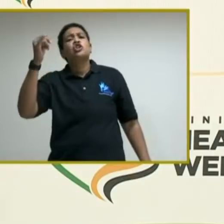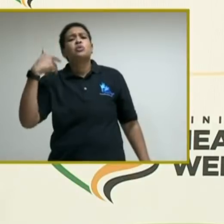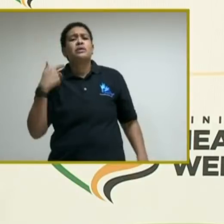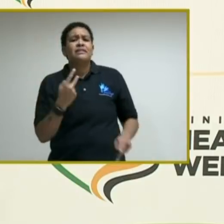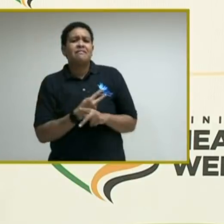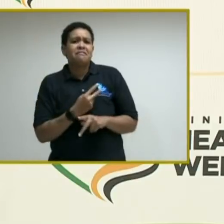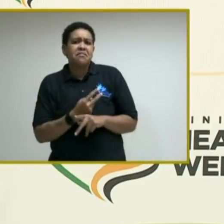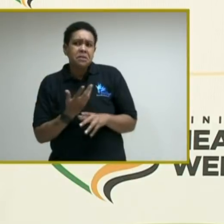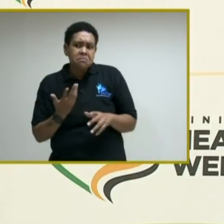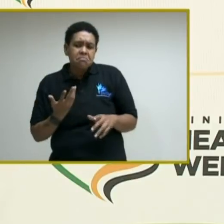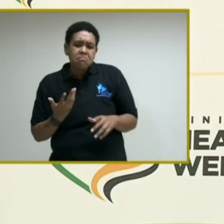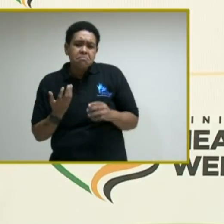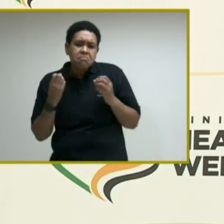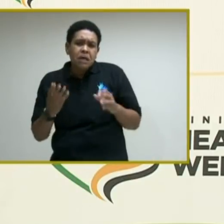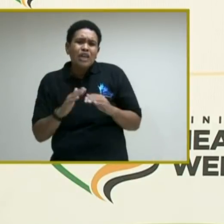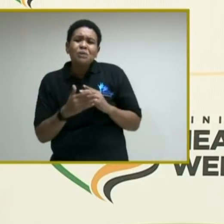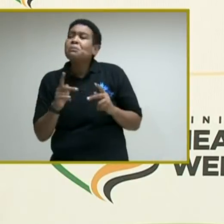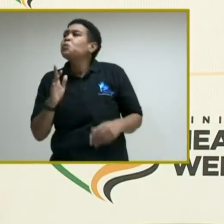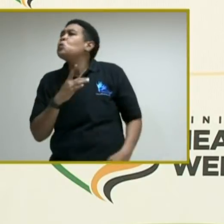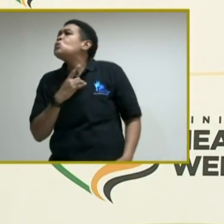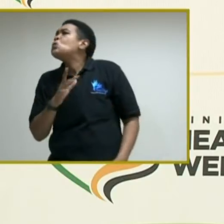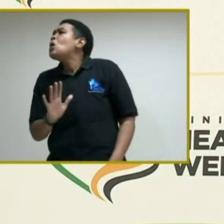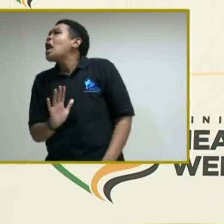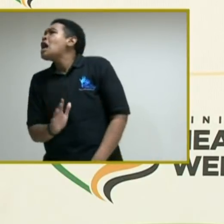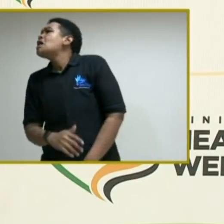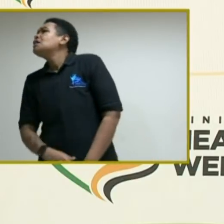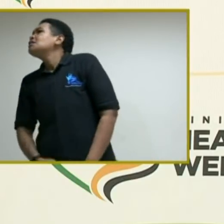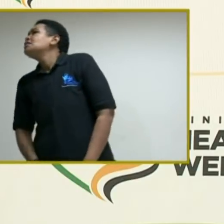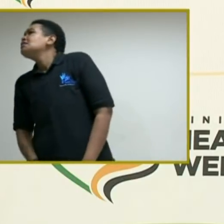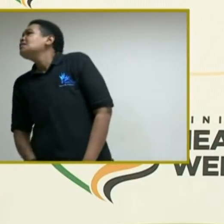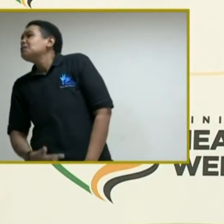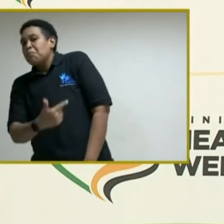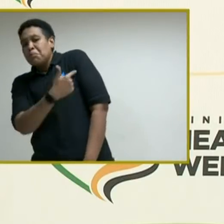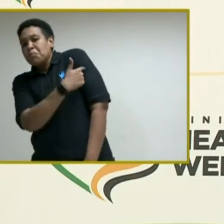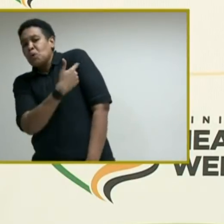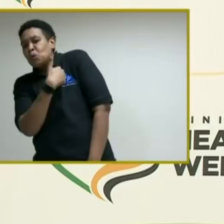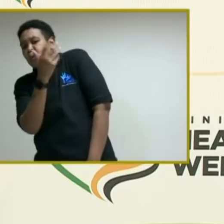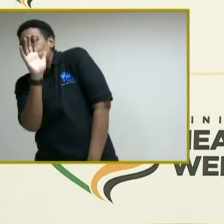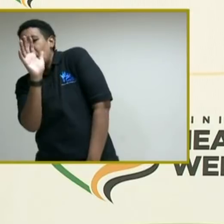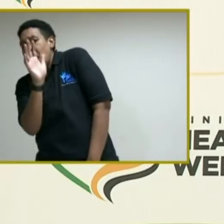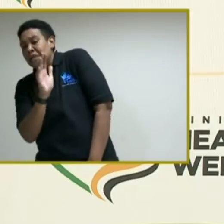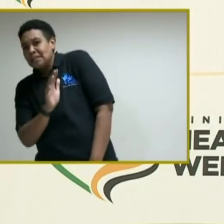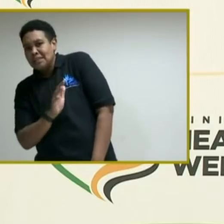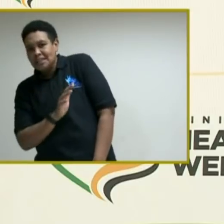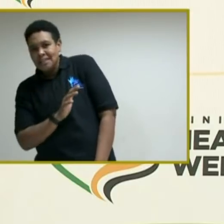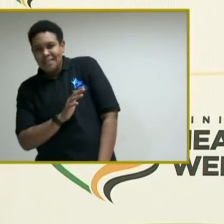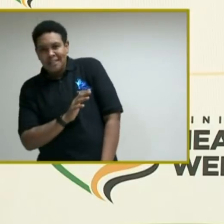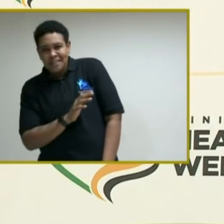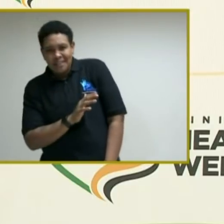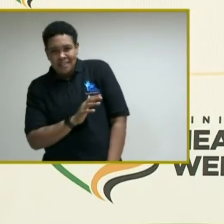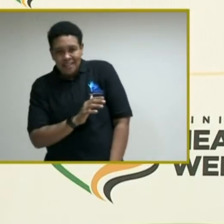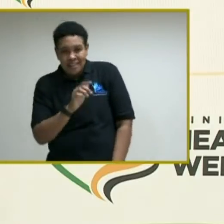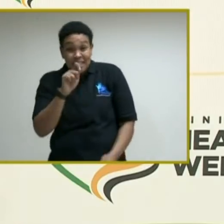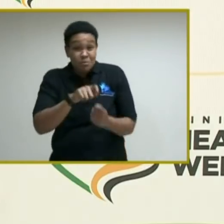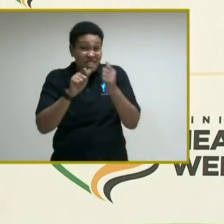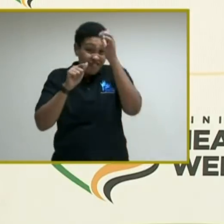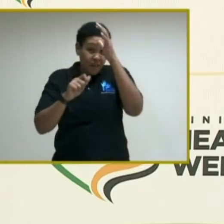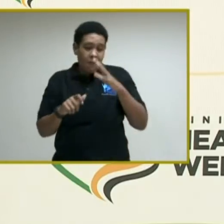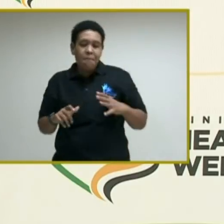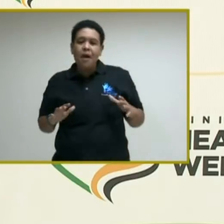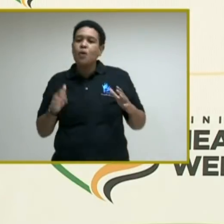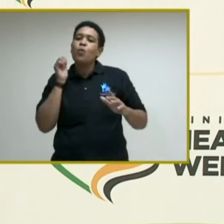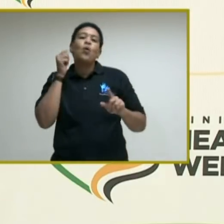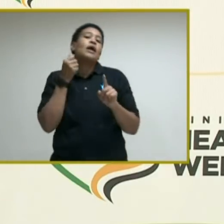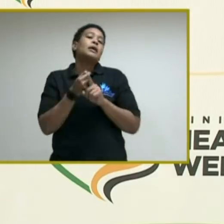lot of Jamaicans don't like the needle, particularly the men. Well, it's not going to impact you in any way, shape, or form, except to